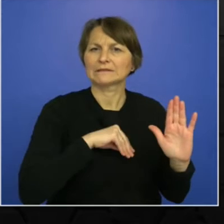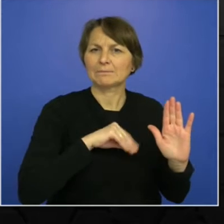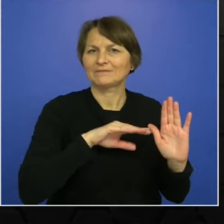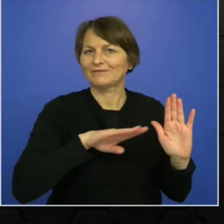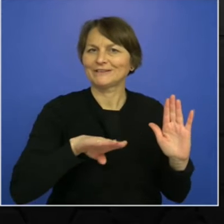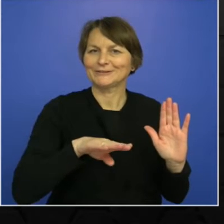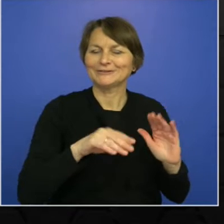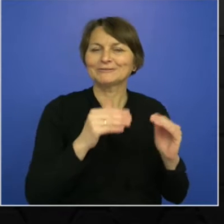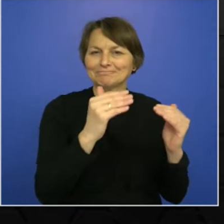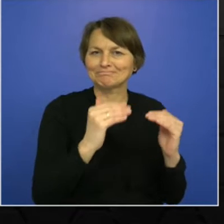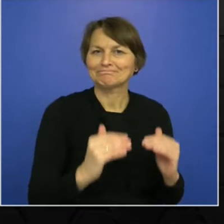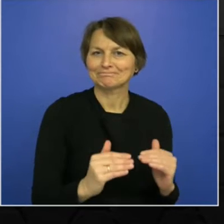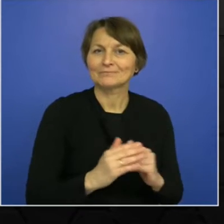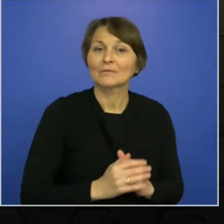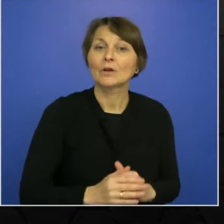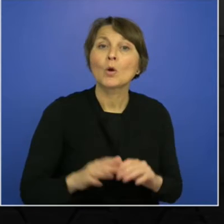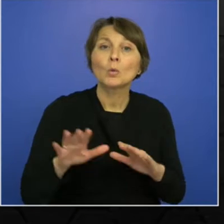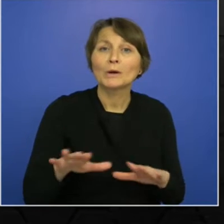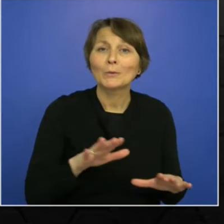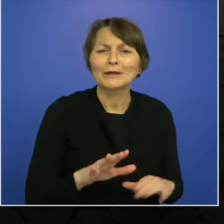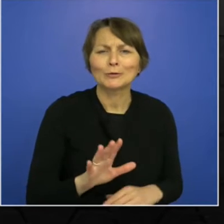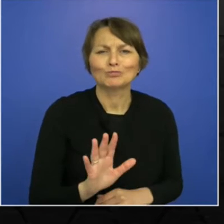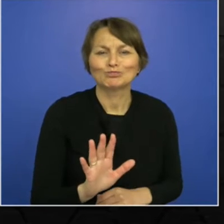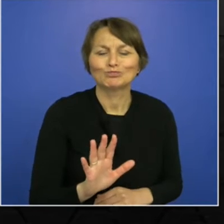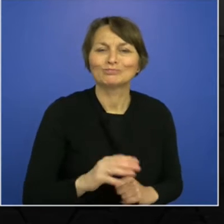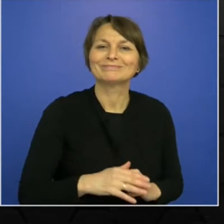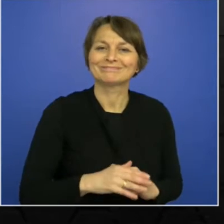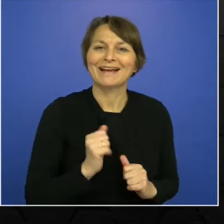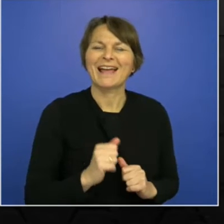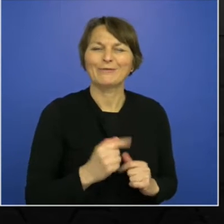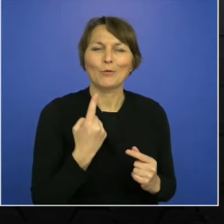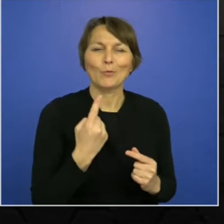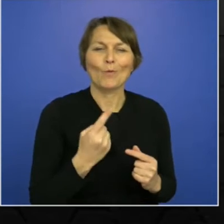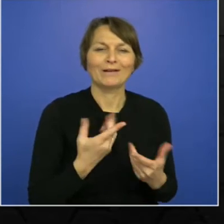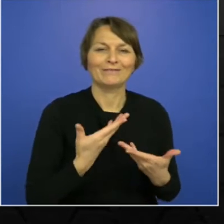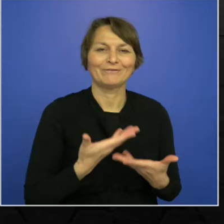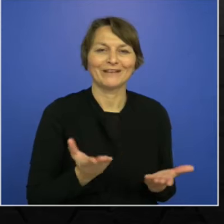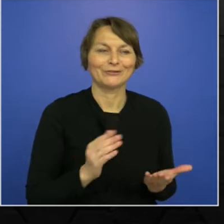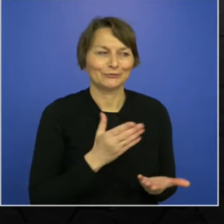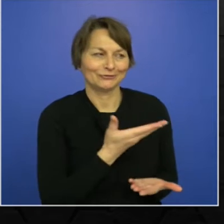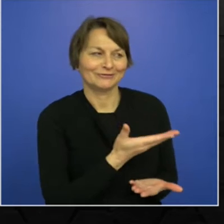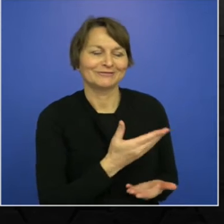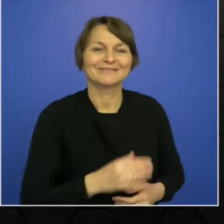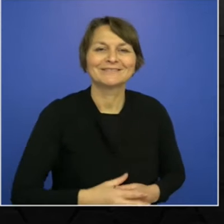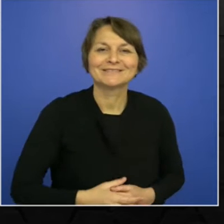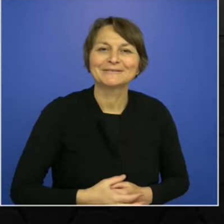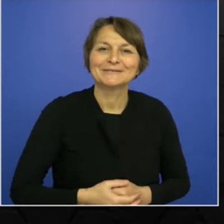We don't have to wait for that. I have one bot already there.